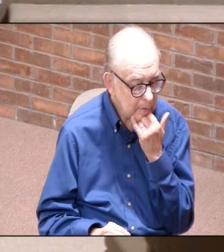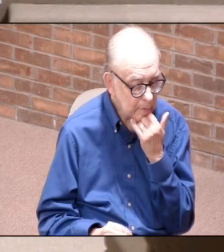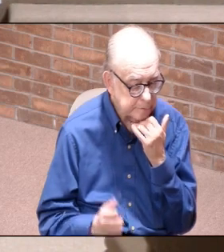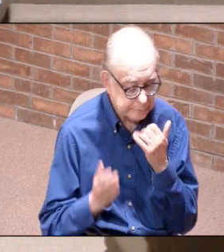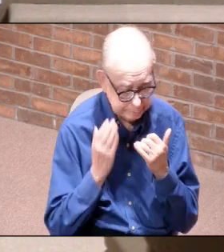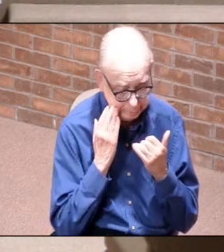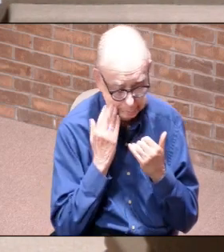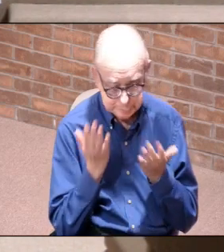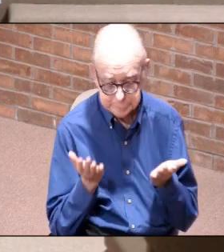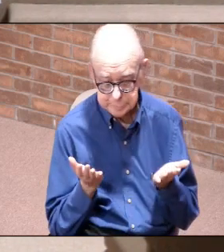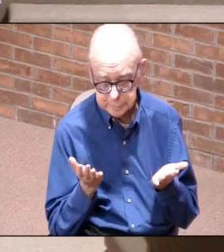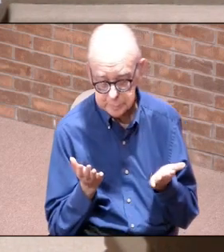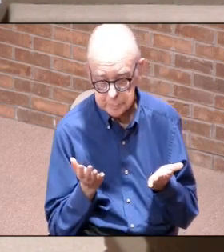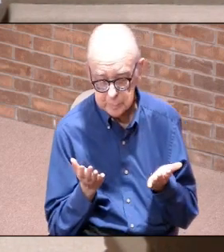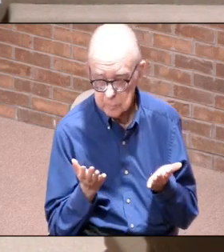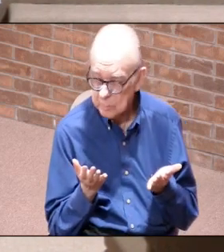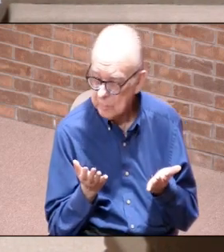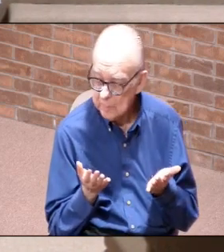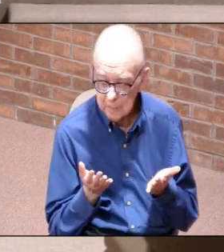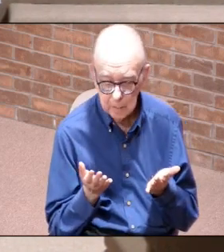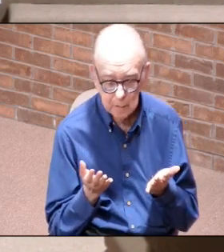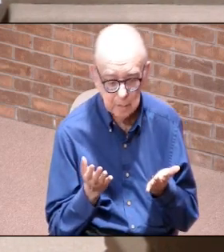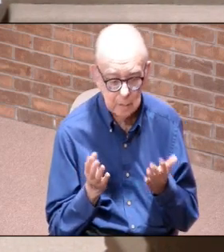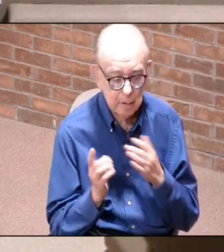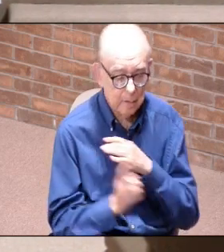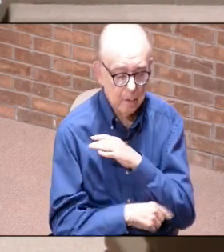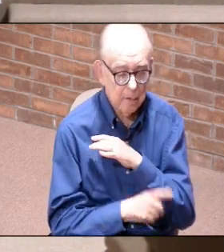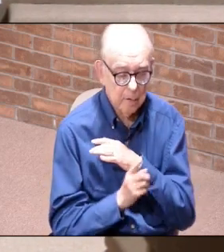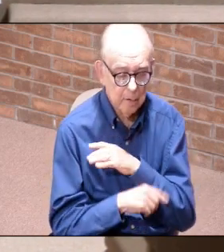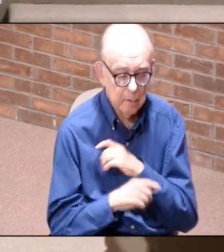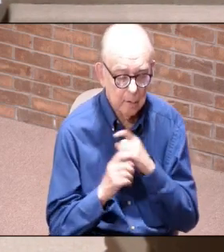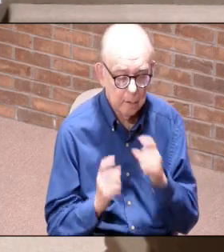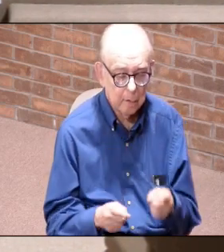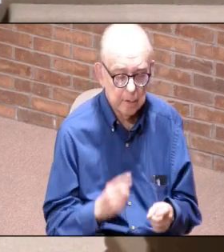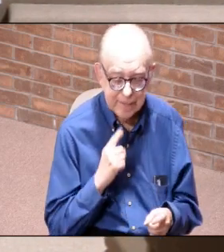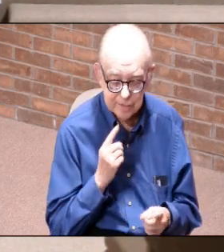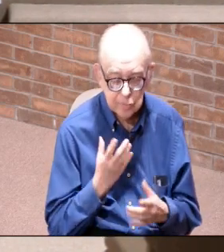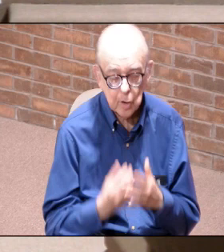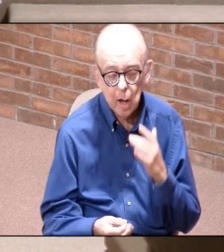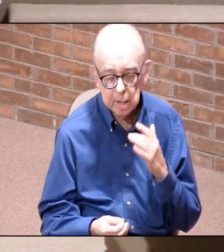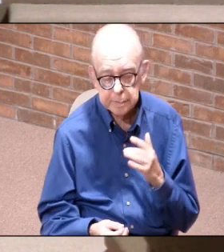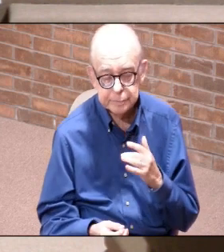You know, now, the penalty for sin is gone.